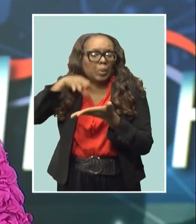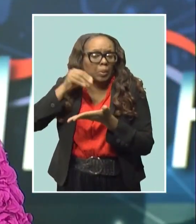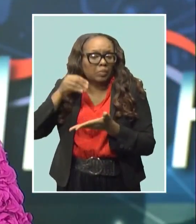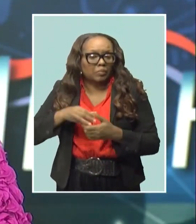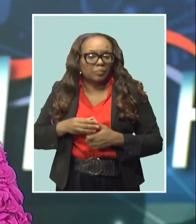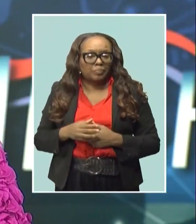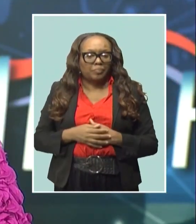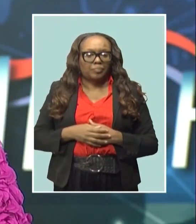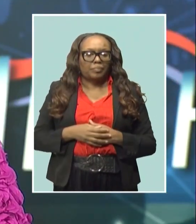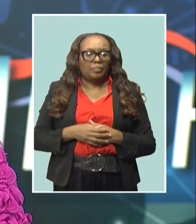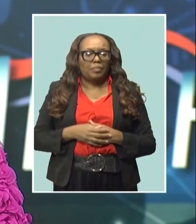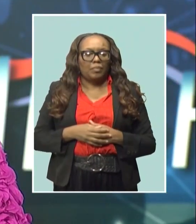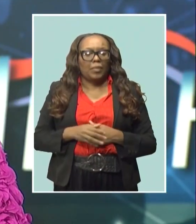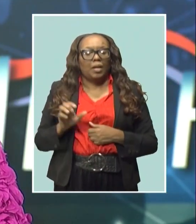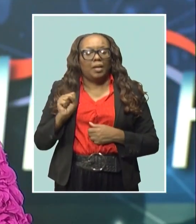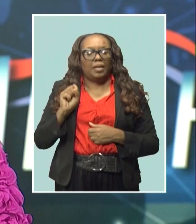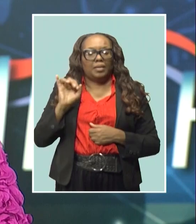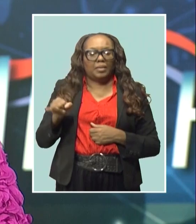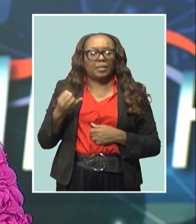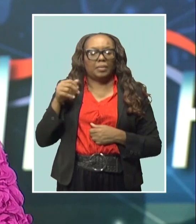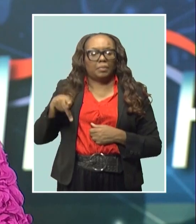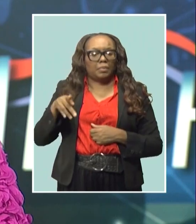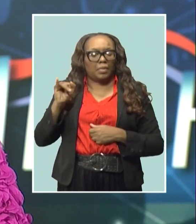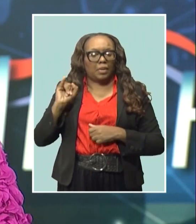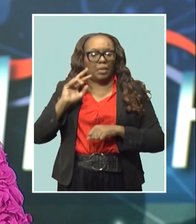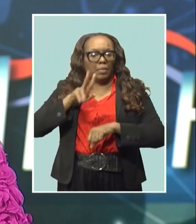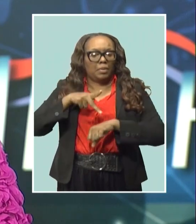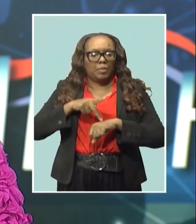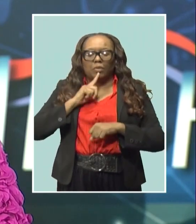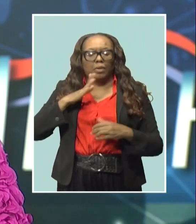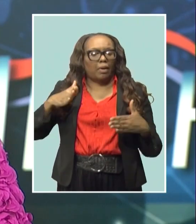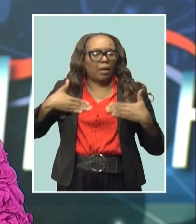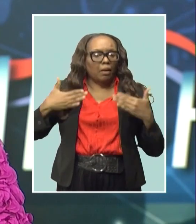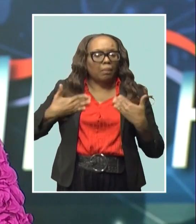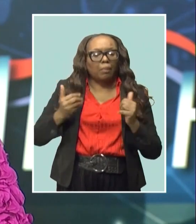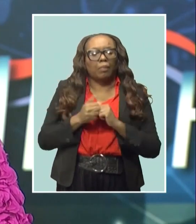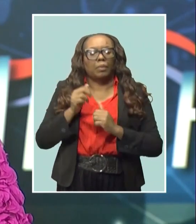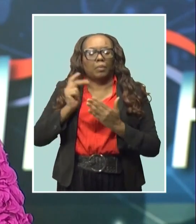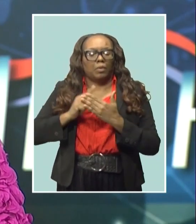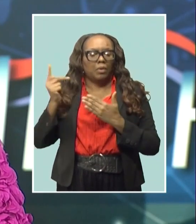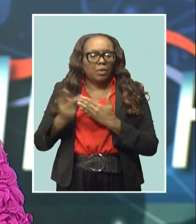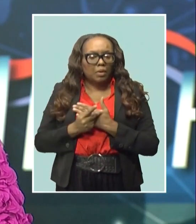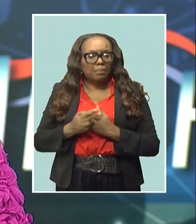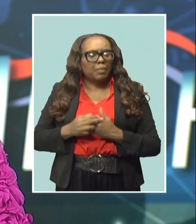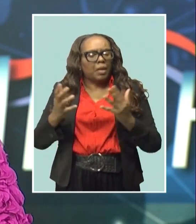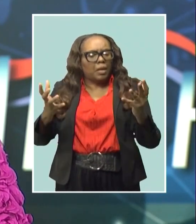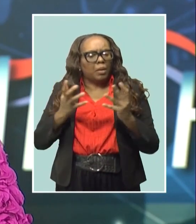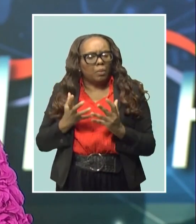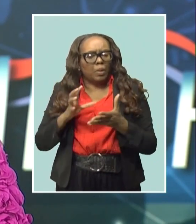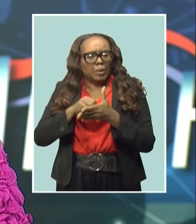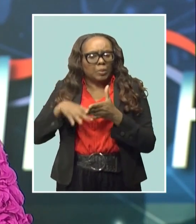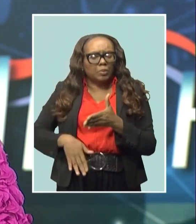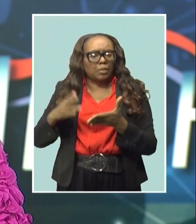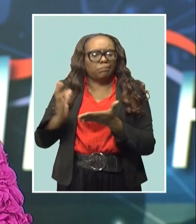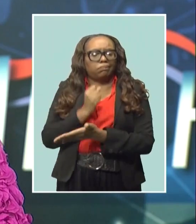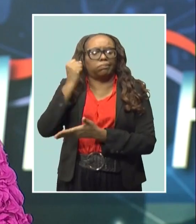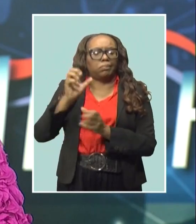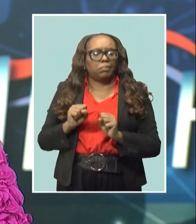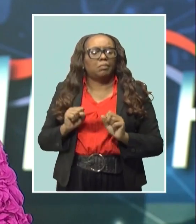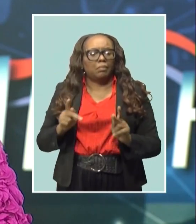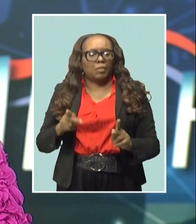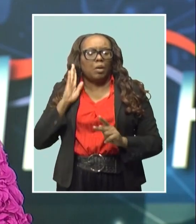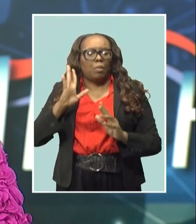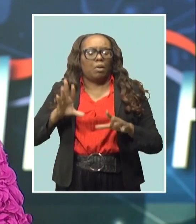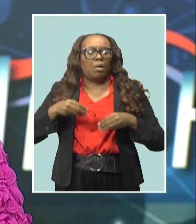While pleased to be associated with the program, SJPI Principal Ian Drakes appealed to individuals to grasp the opportunity which will be offered